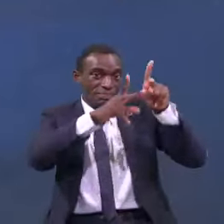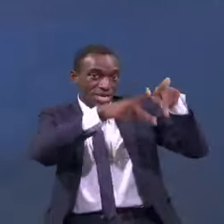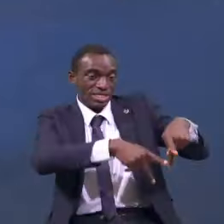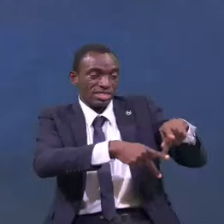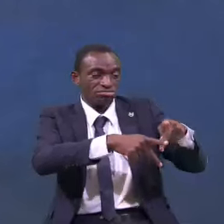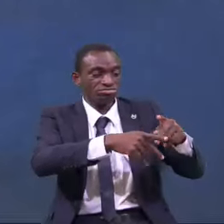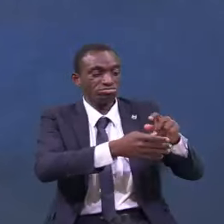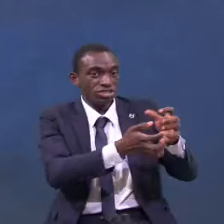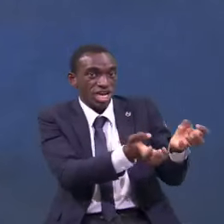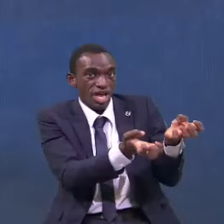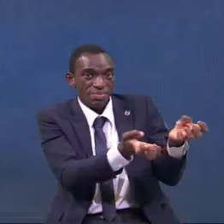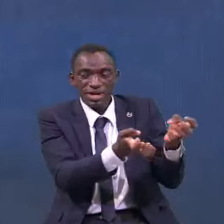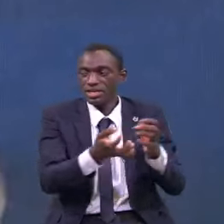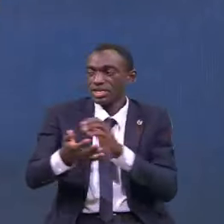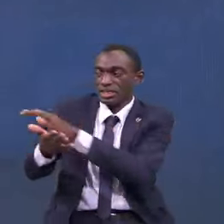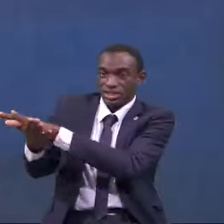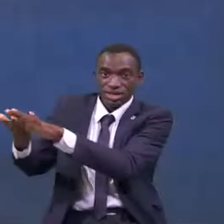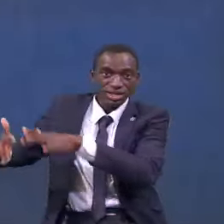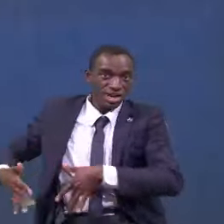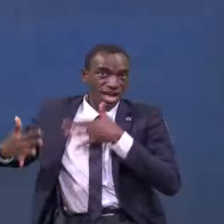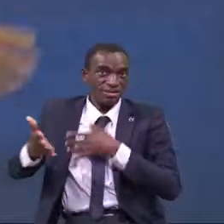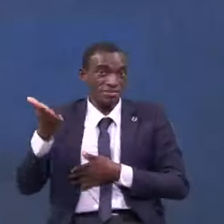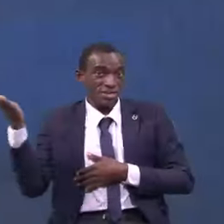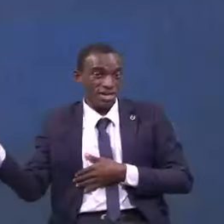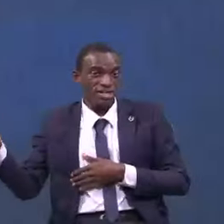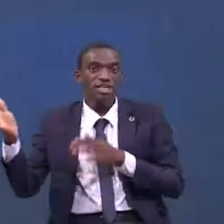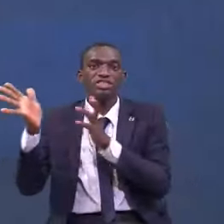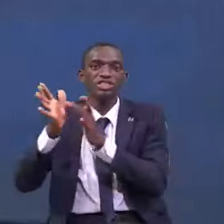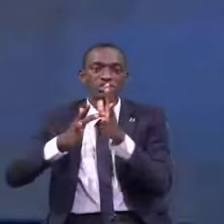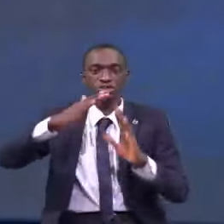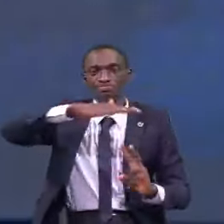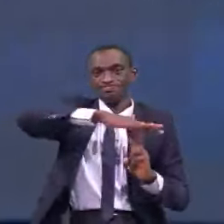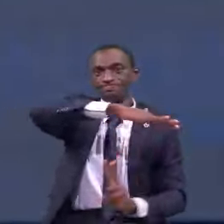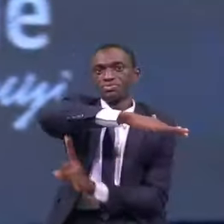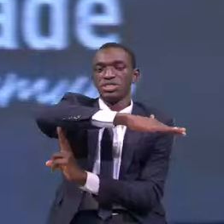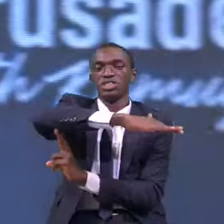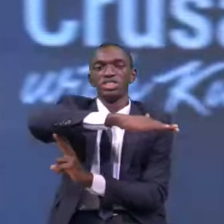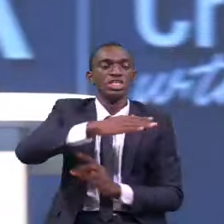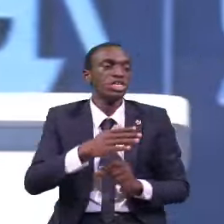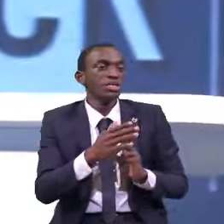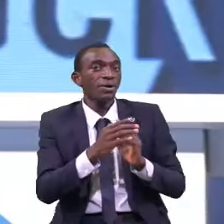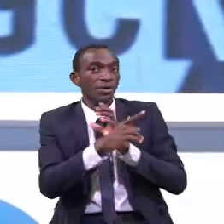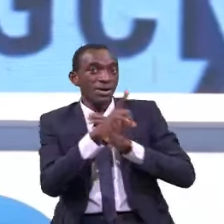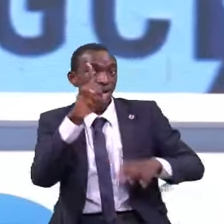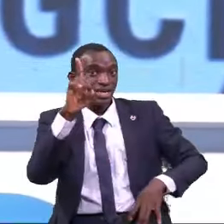Christ is the bridge between the sinner and the saved soul.